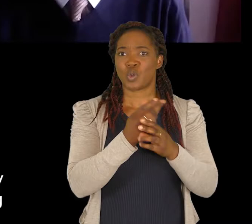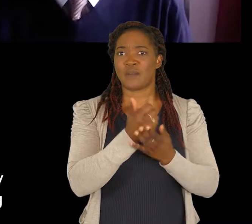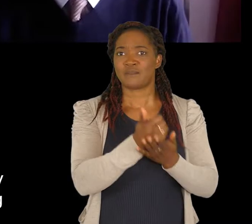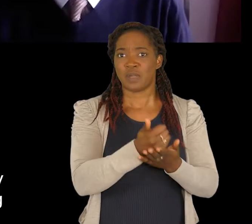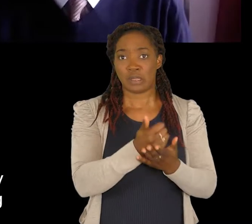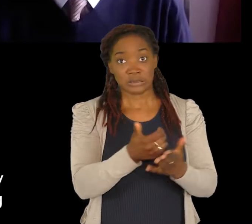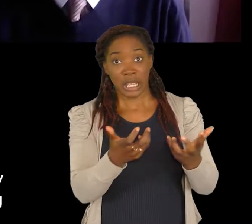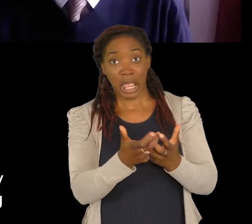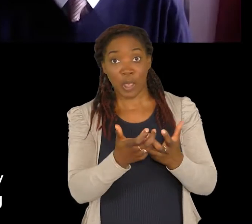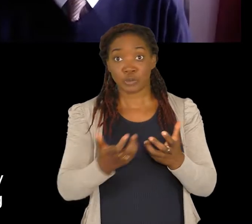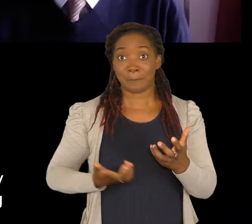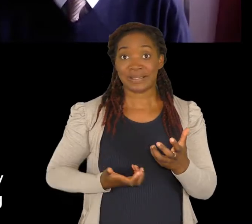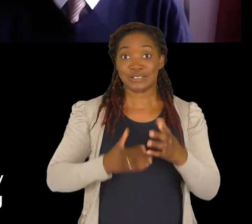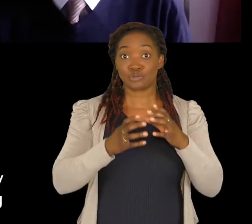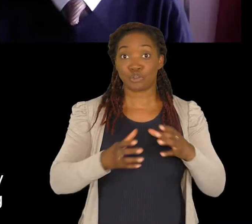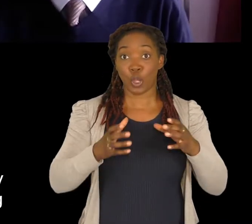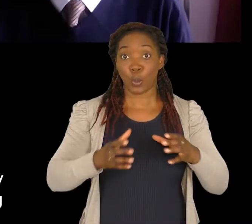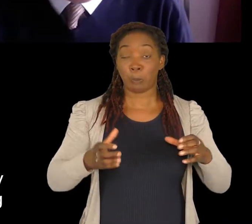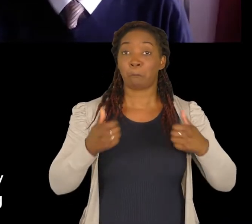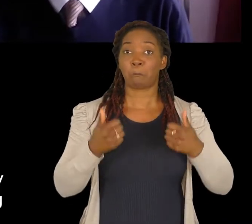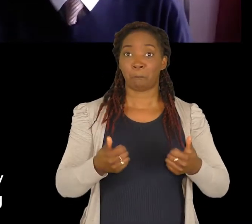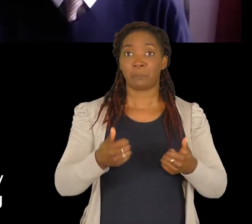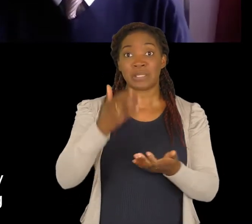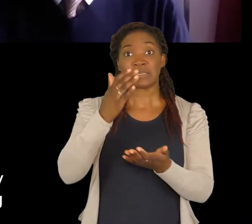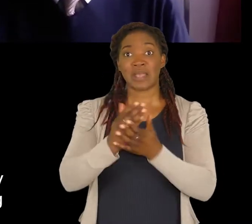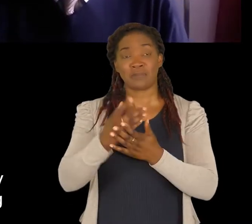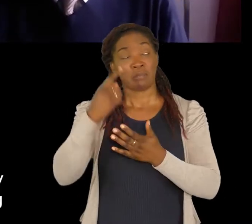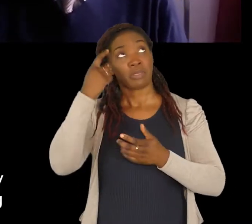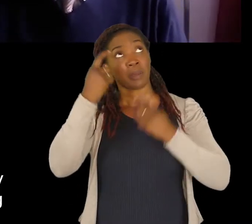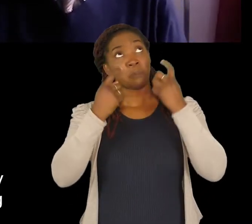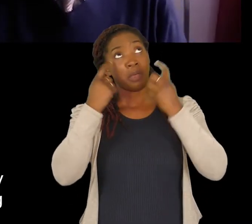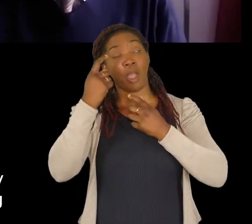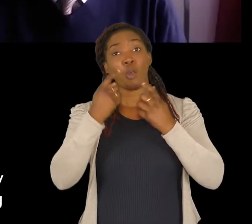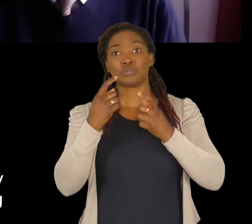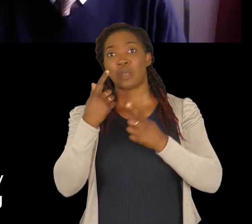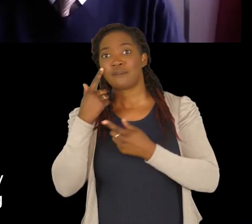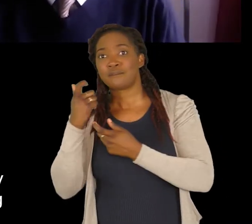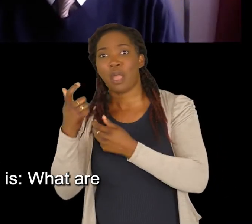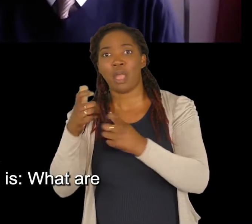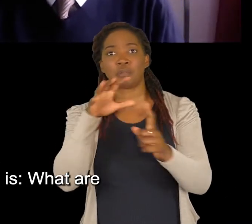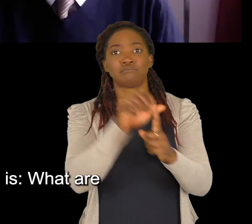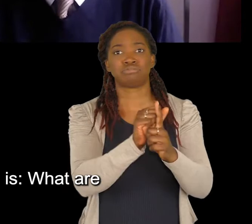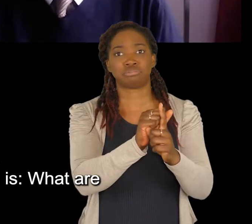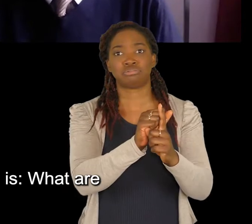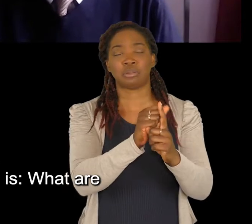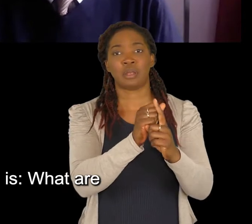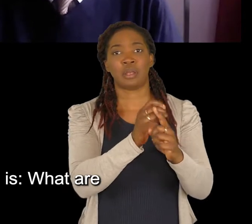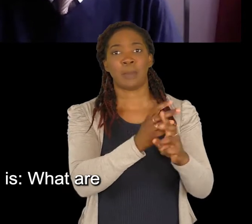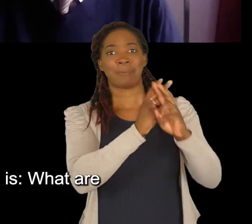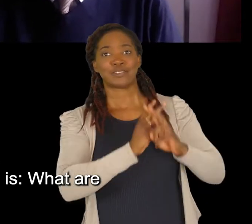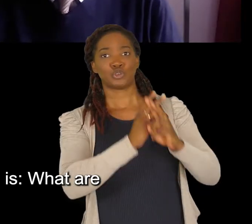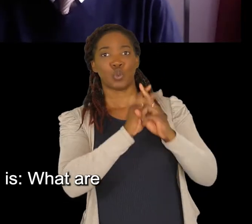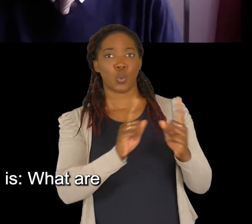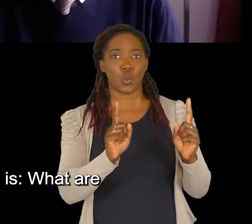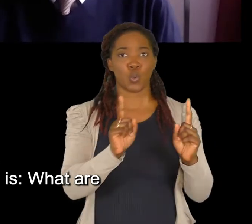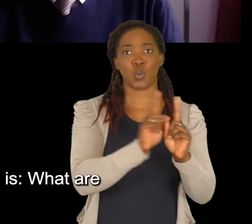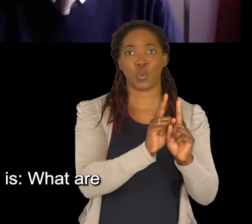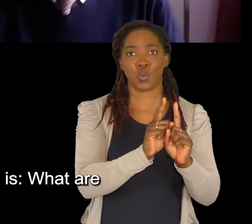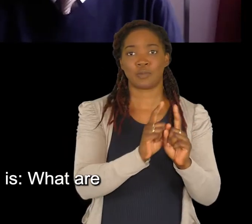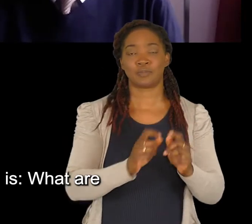well about how to grow businesses, right? So definitely think about getting a mentor and aligning yourself to one. I think it's critical,